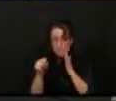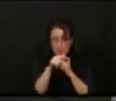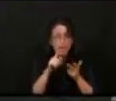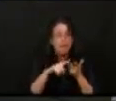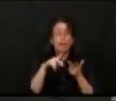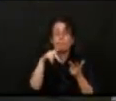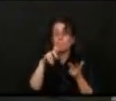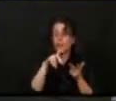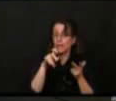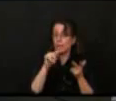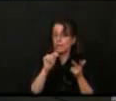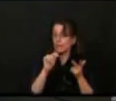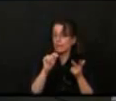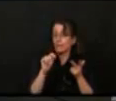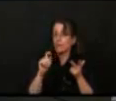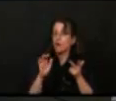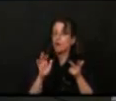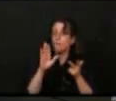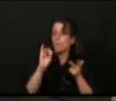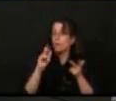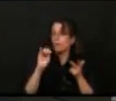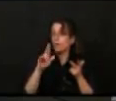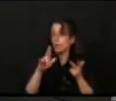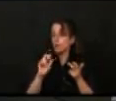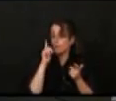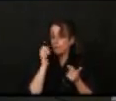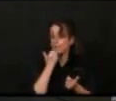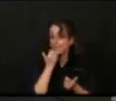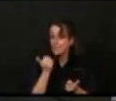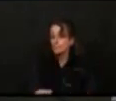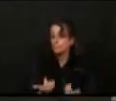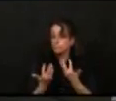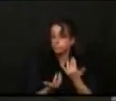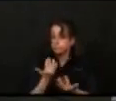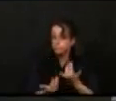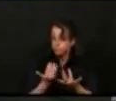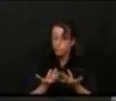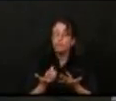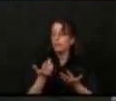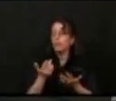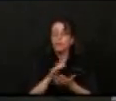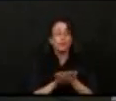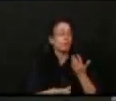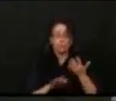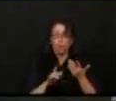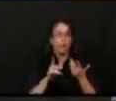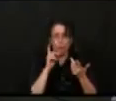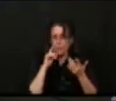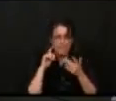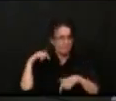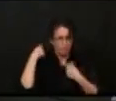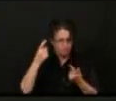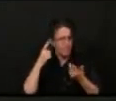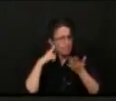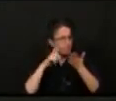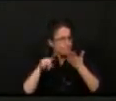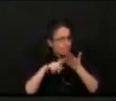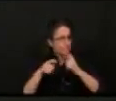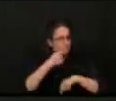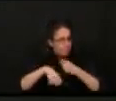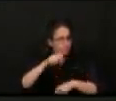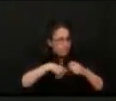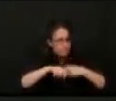So we look at the viability of any of those as we're looking at a renovation. And we'll flesh out.